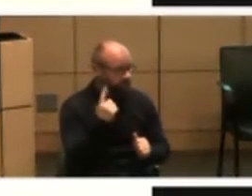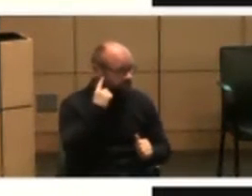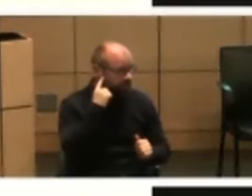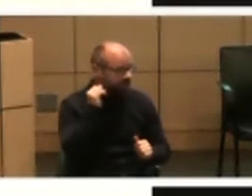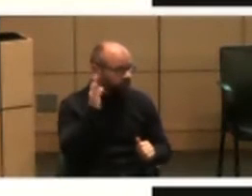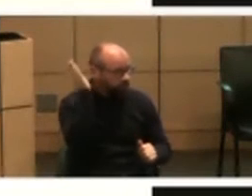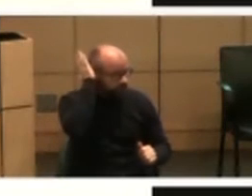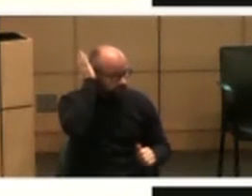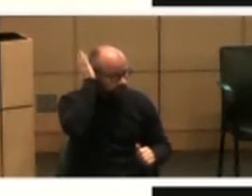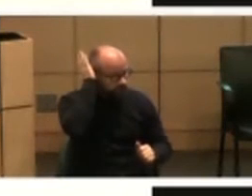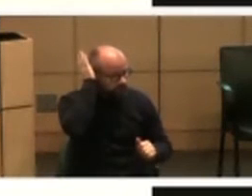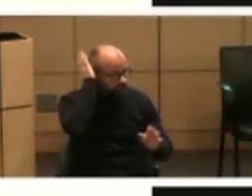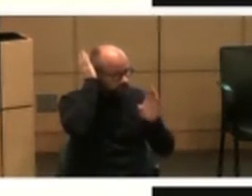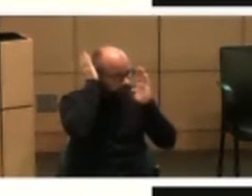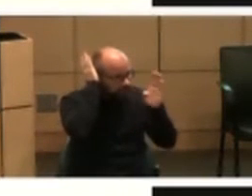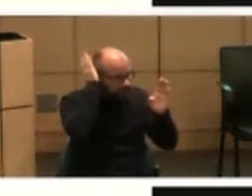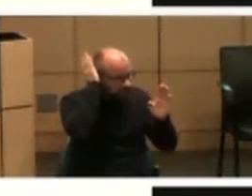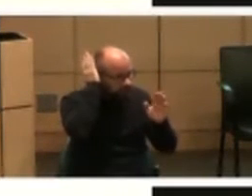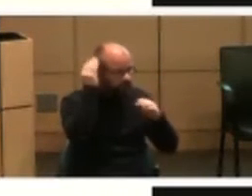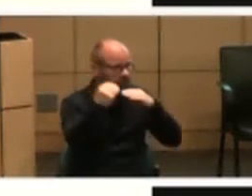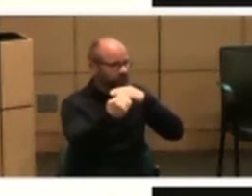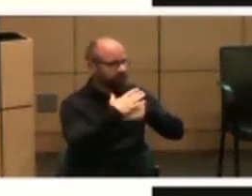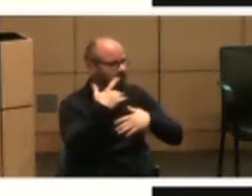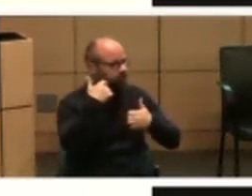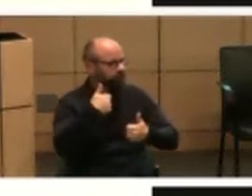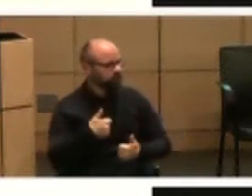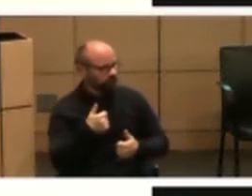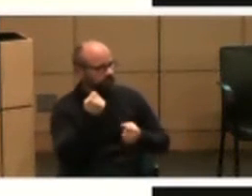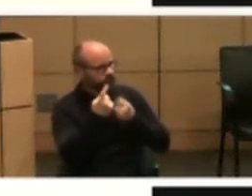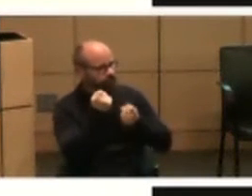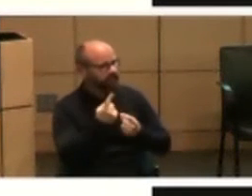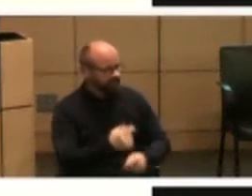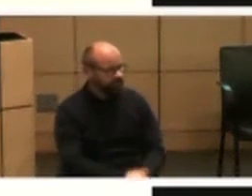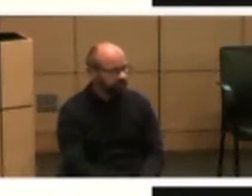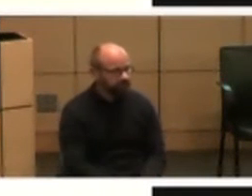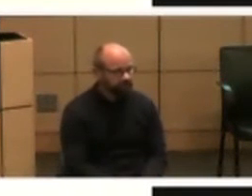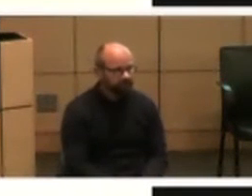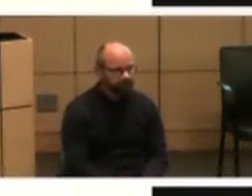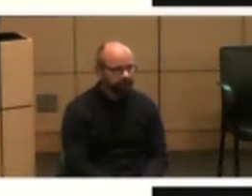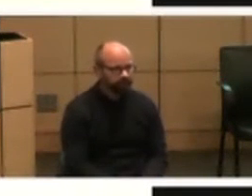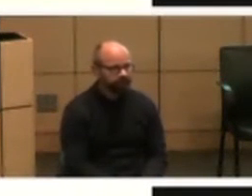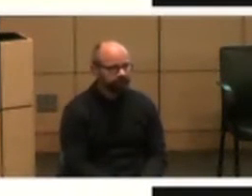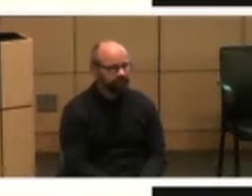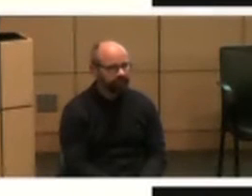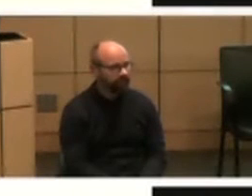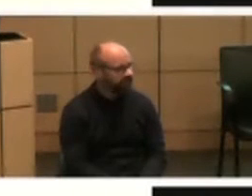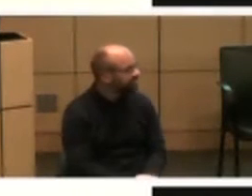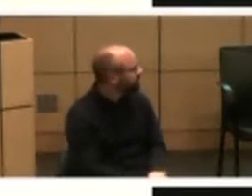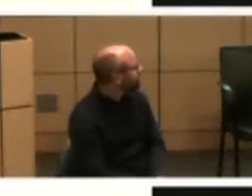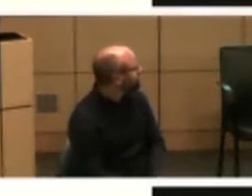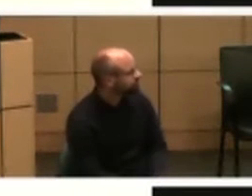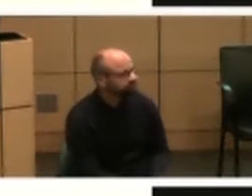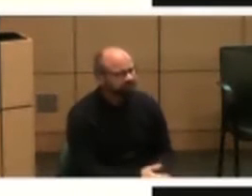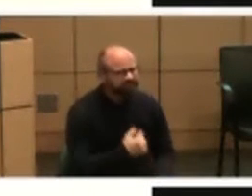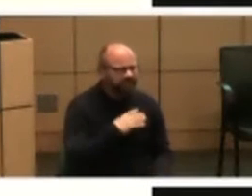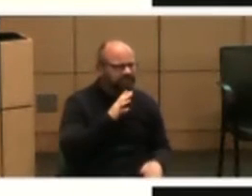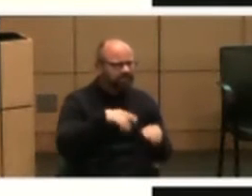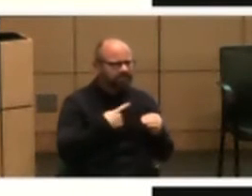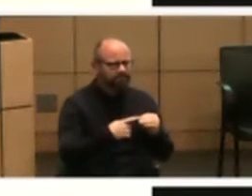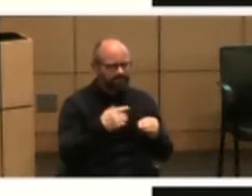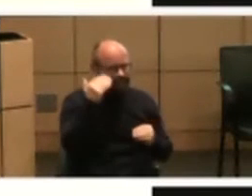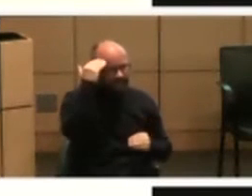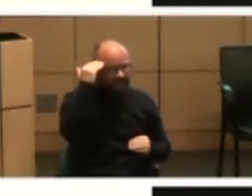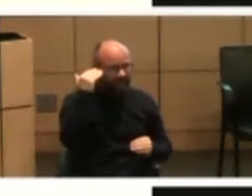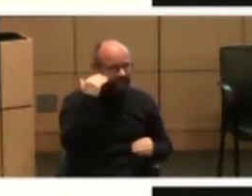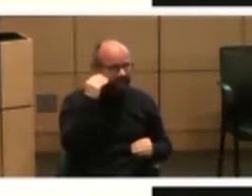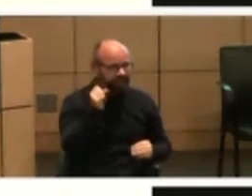understanding and noise becomes affected. Okay. All right, the next one, head shadow effect. So I talked about how the head